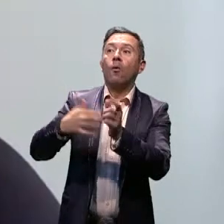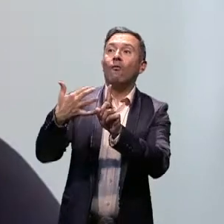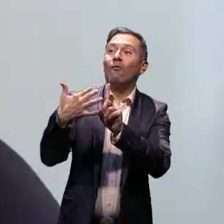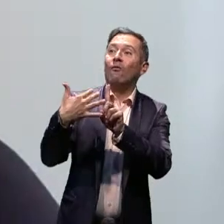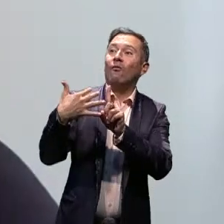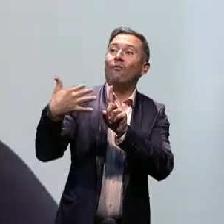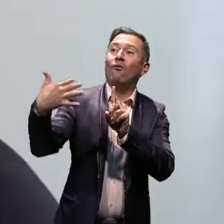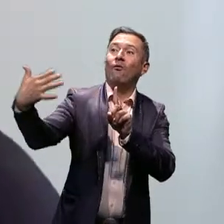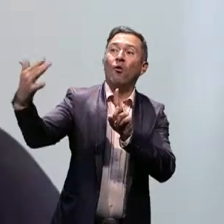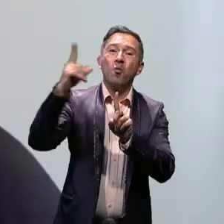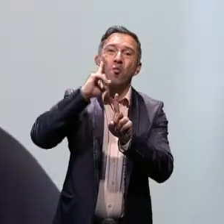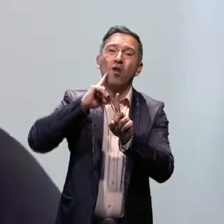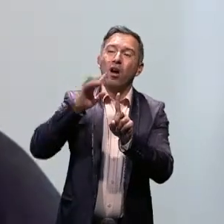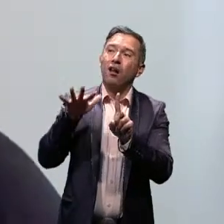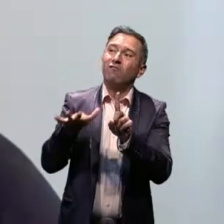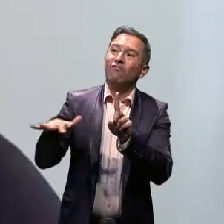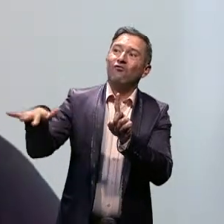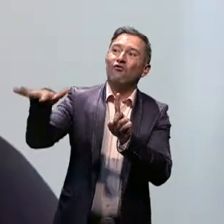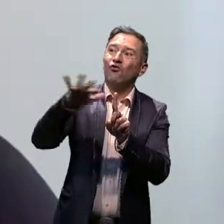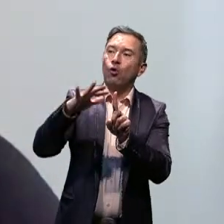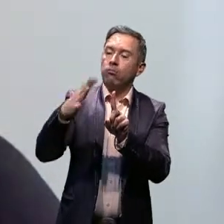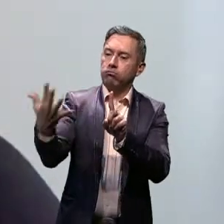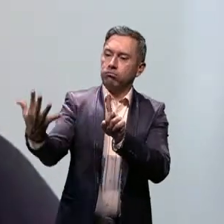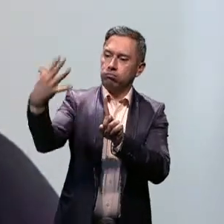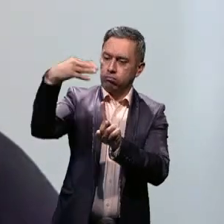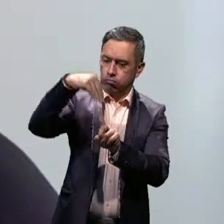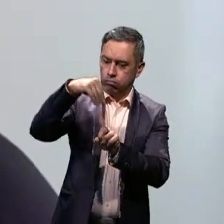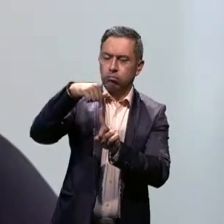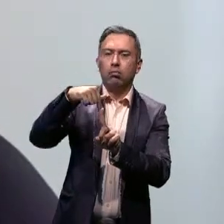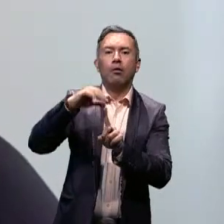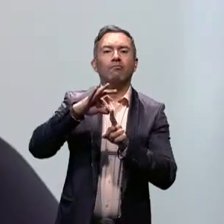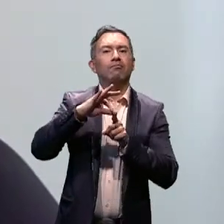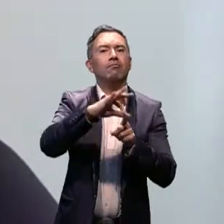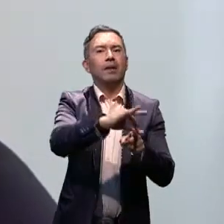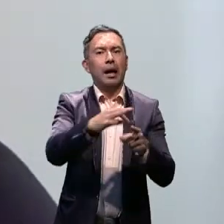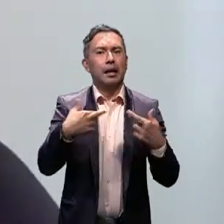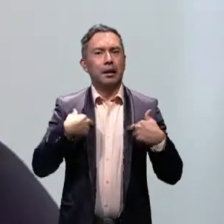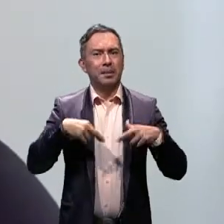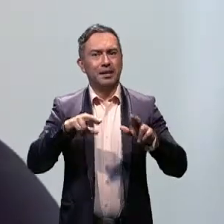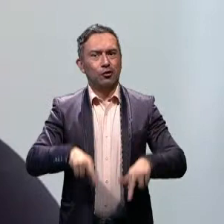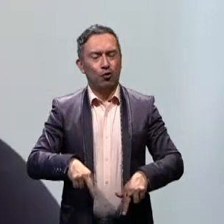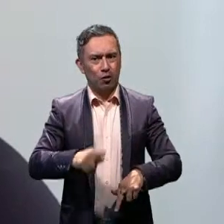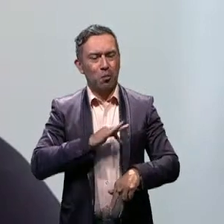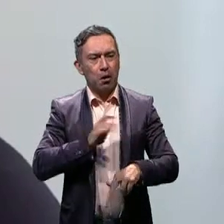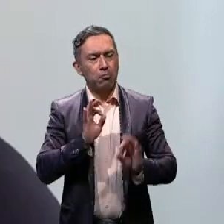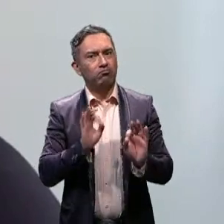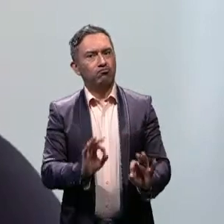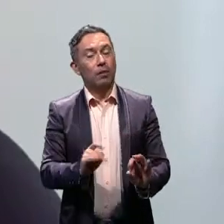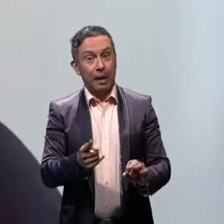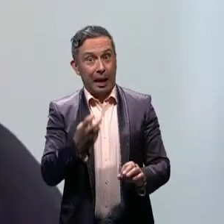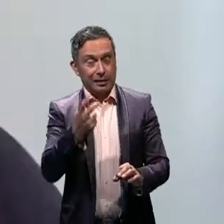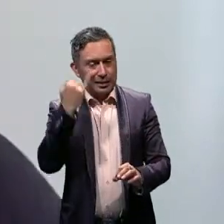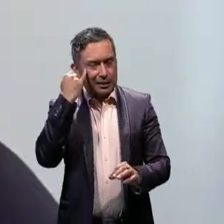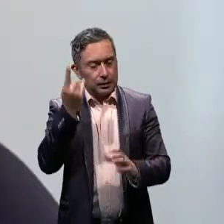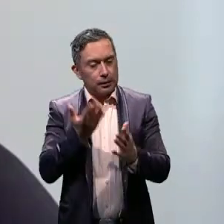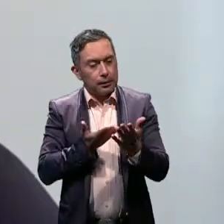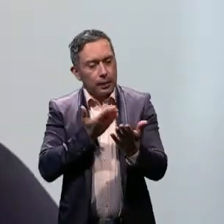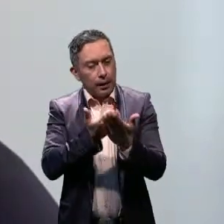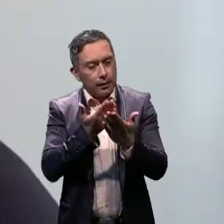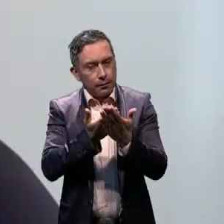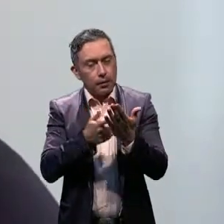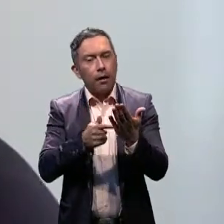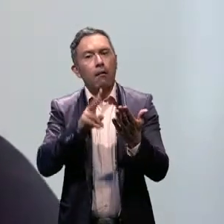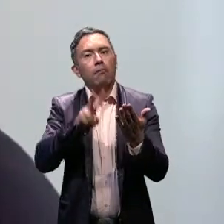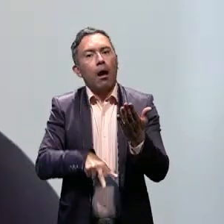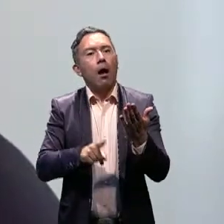that make up the society. If we don't have this, we are missing in an opportunity of